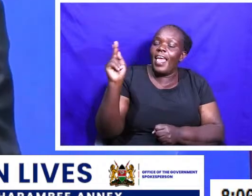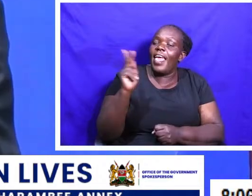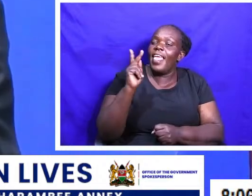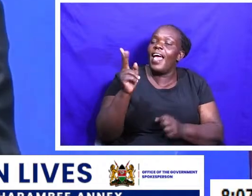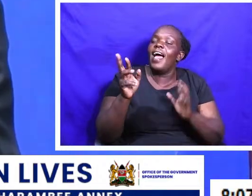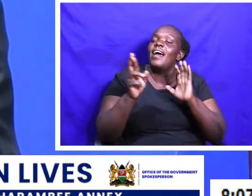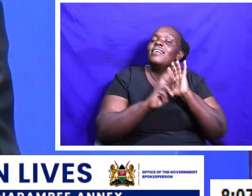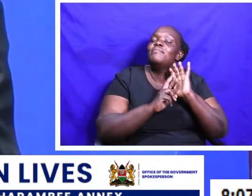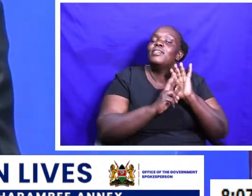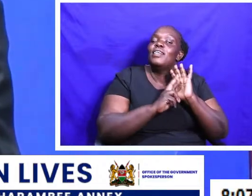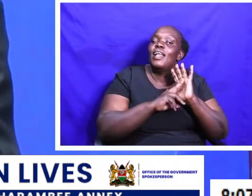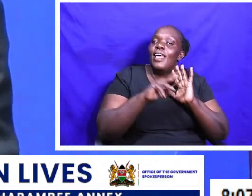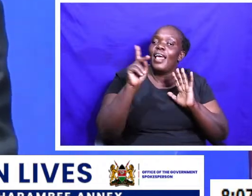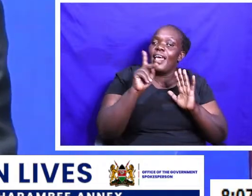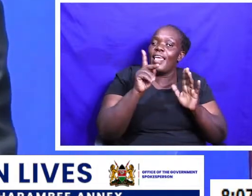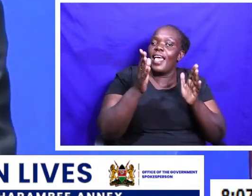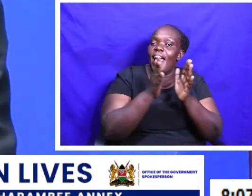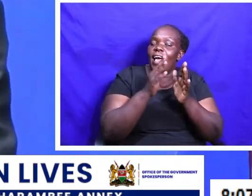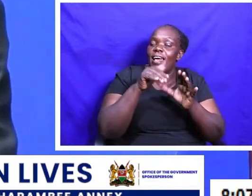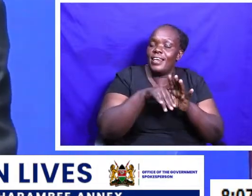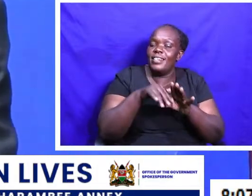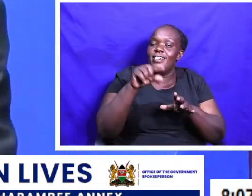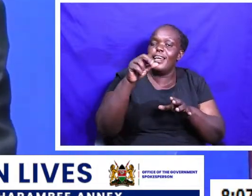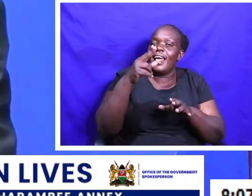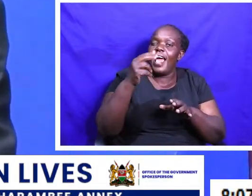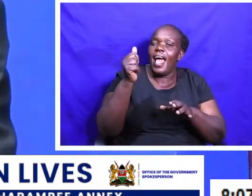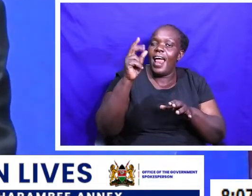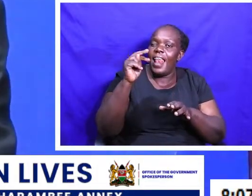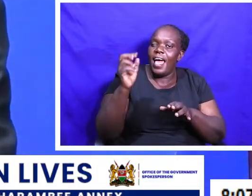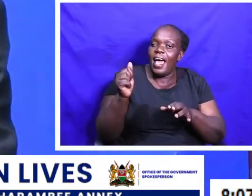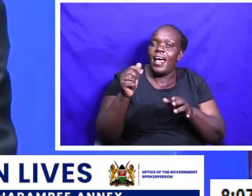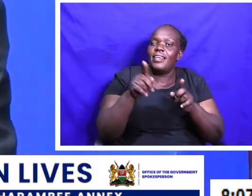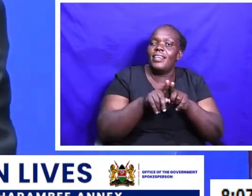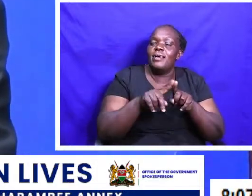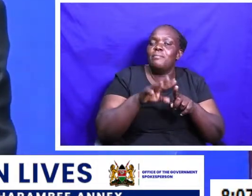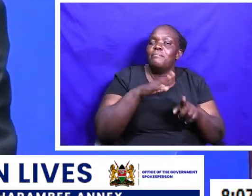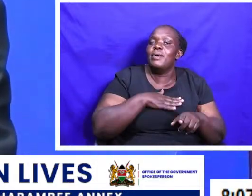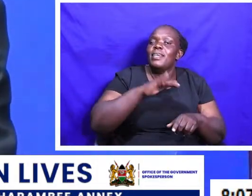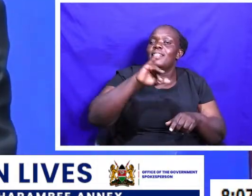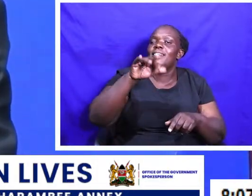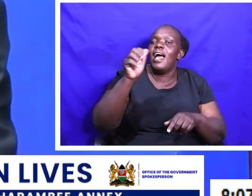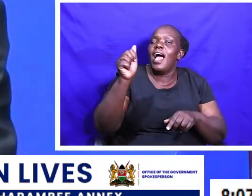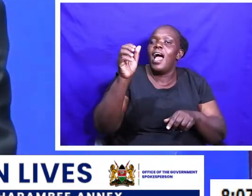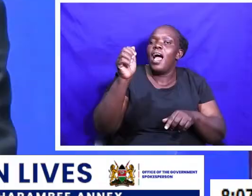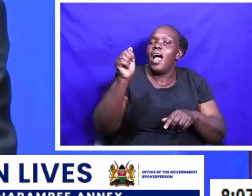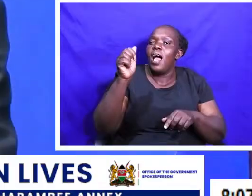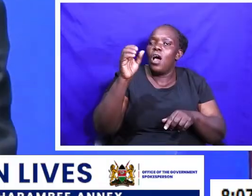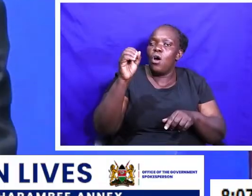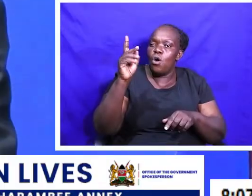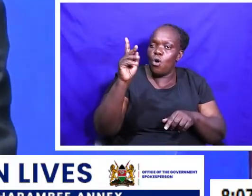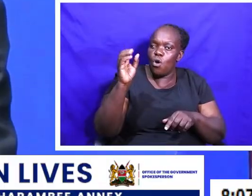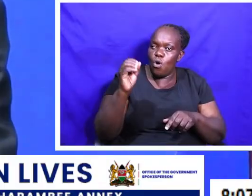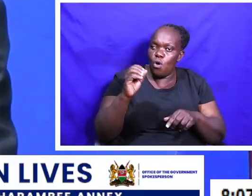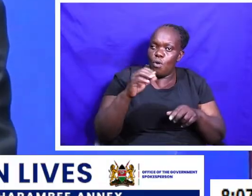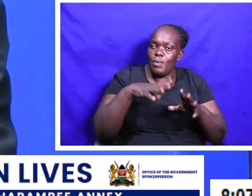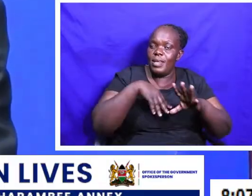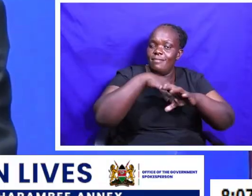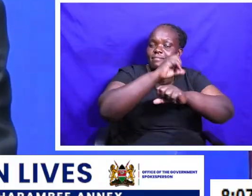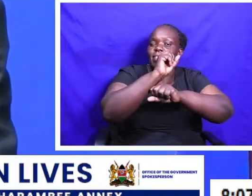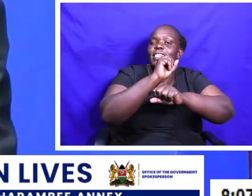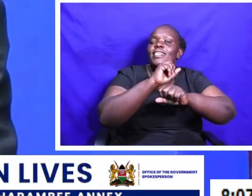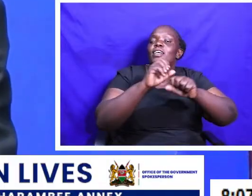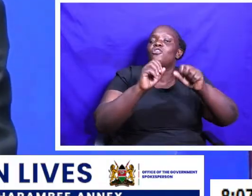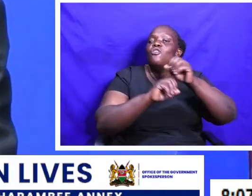Kenya out there, and we are proud. So me, Jaoko, as you said, I'm a